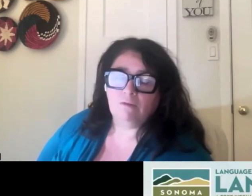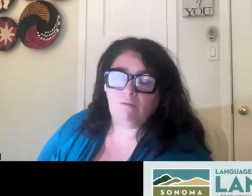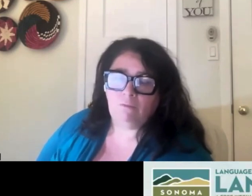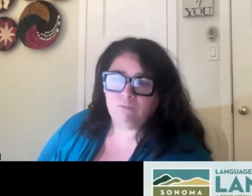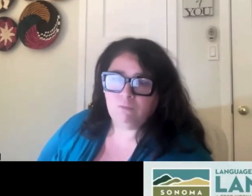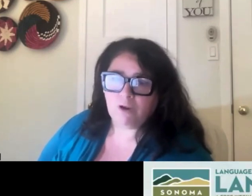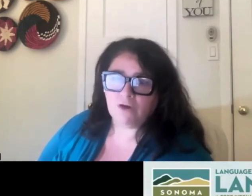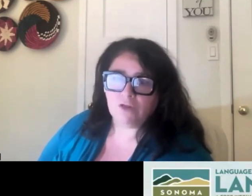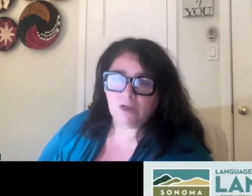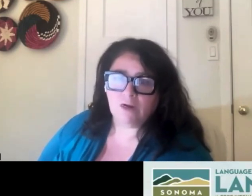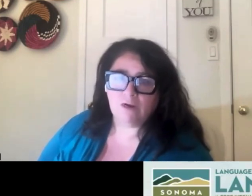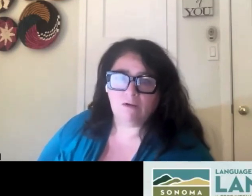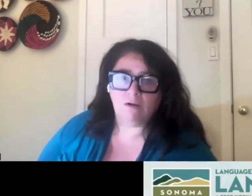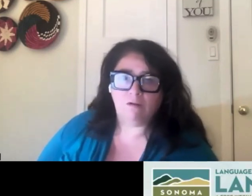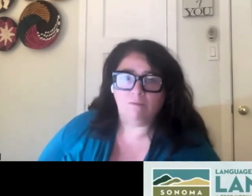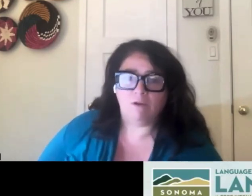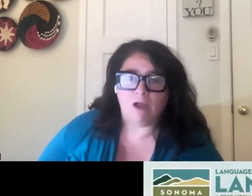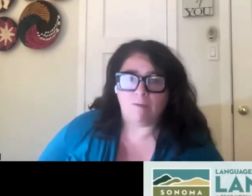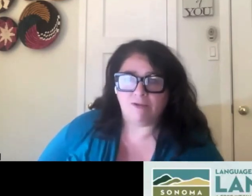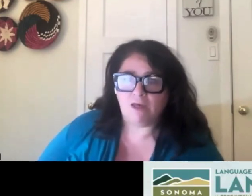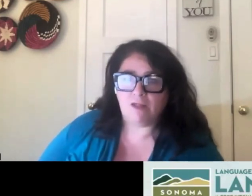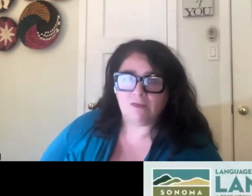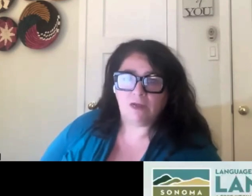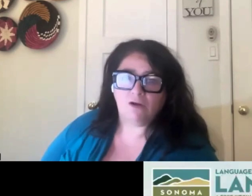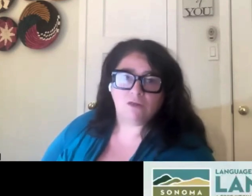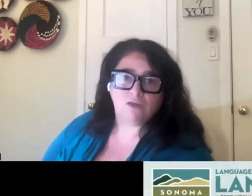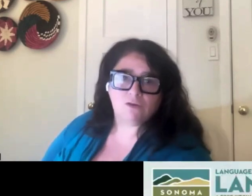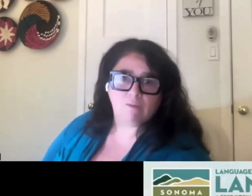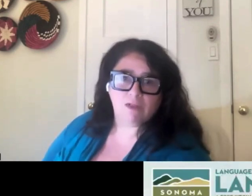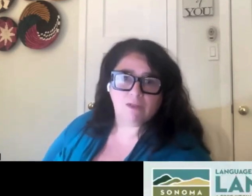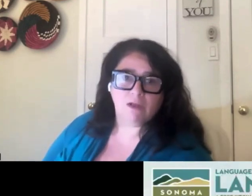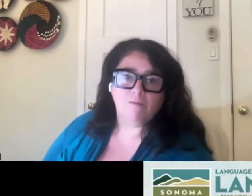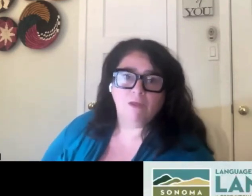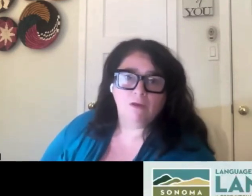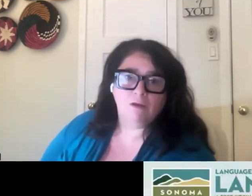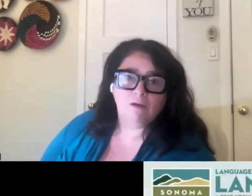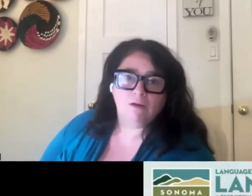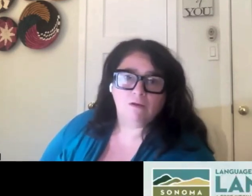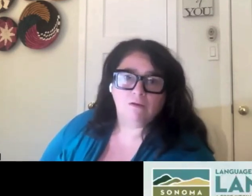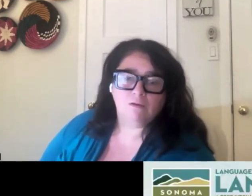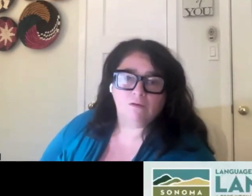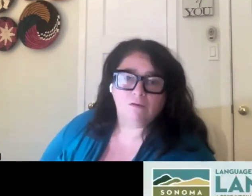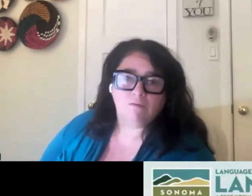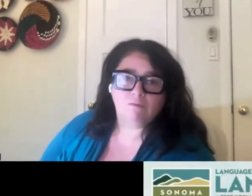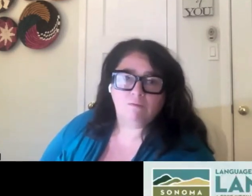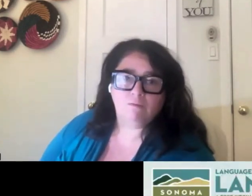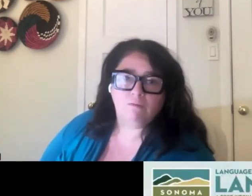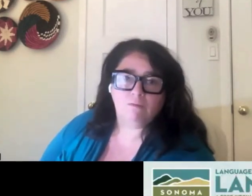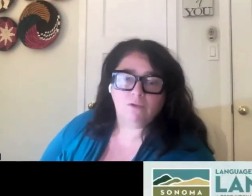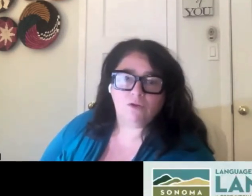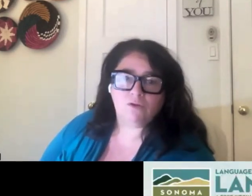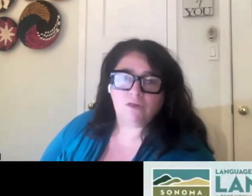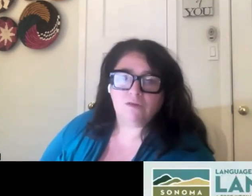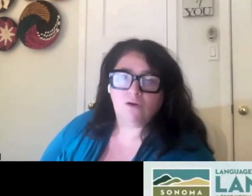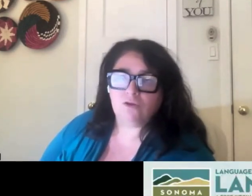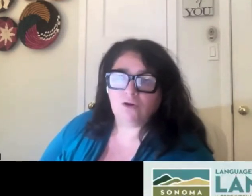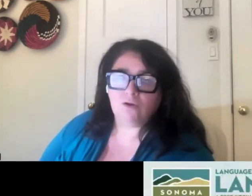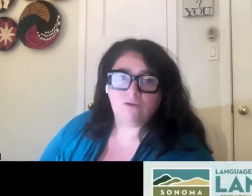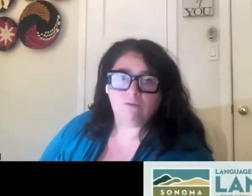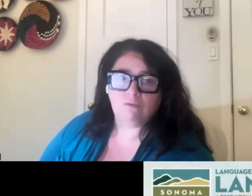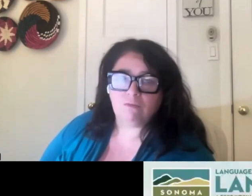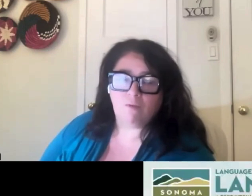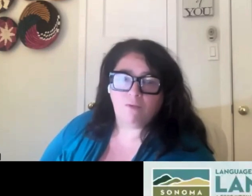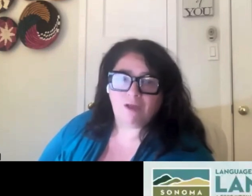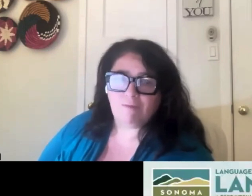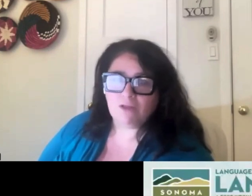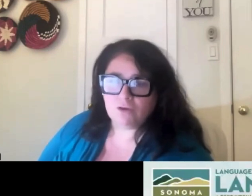to do so successfully as a result of those water limitations. And so there's really complex behavior at play. I think it's hard to generalize,